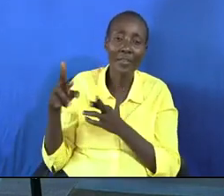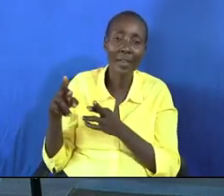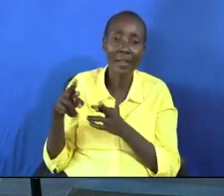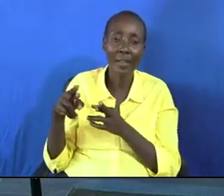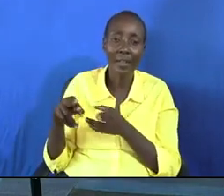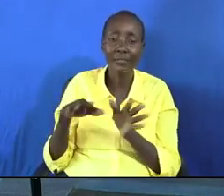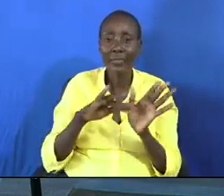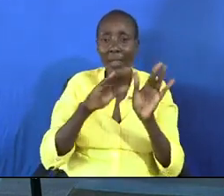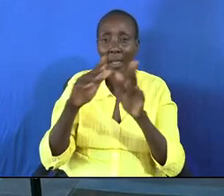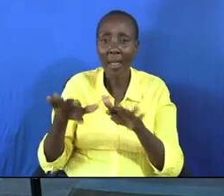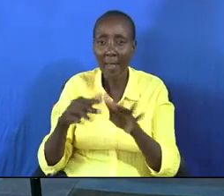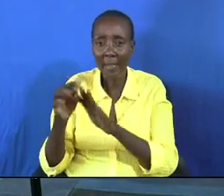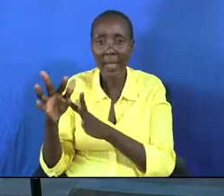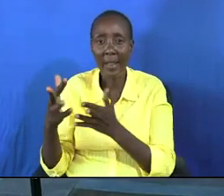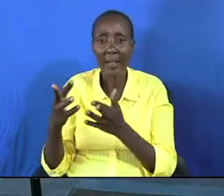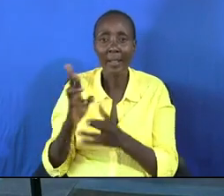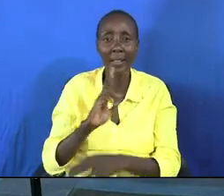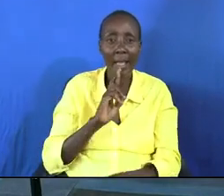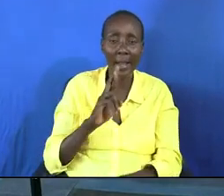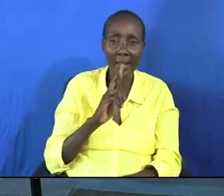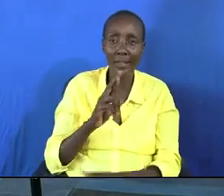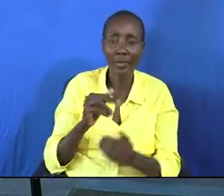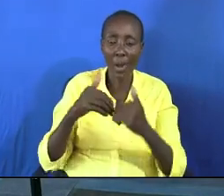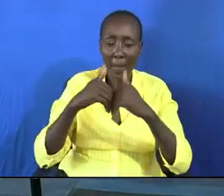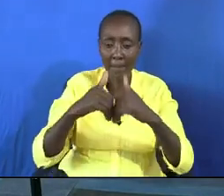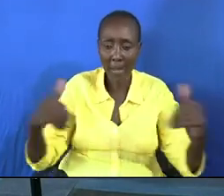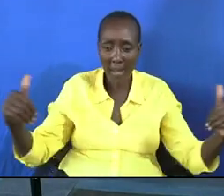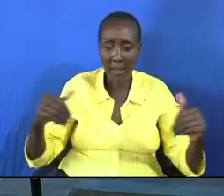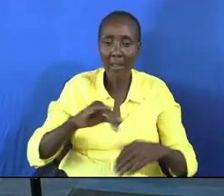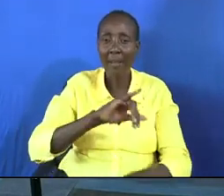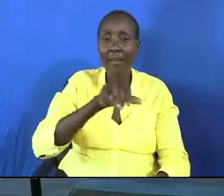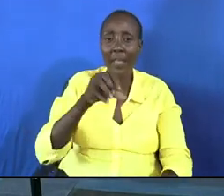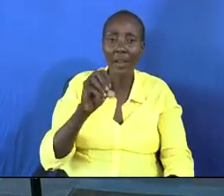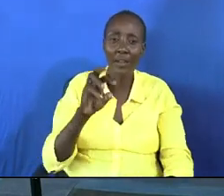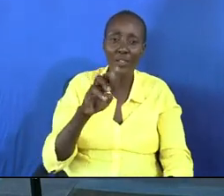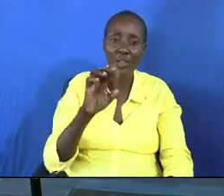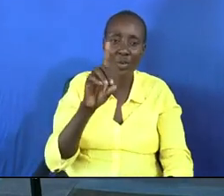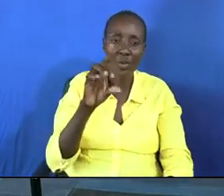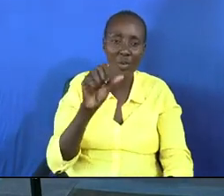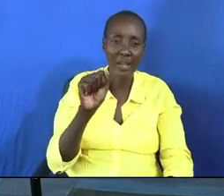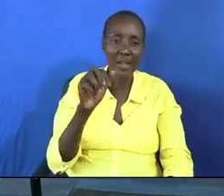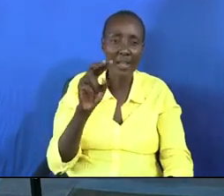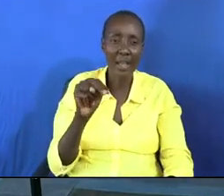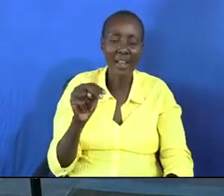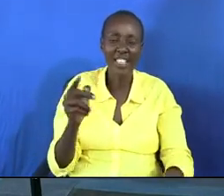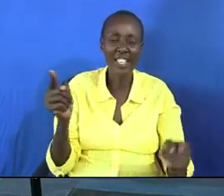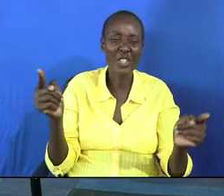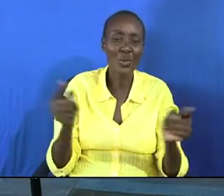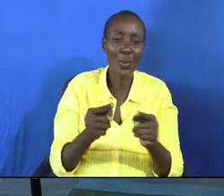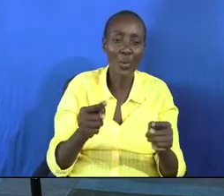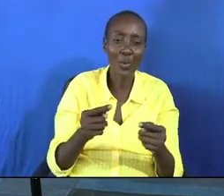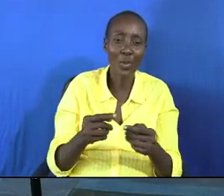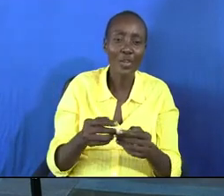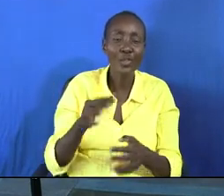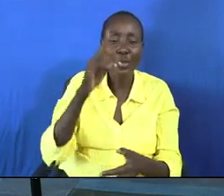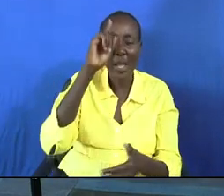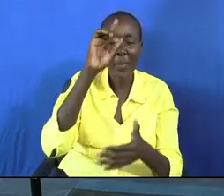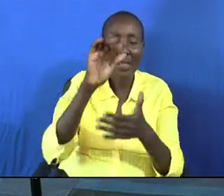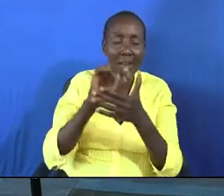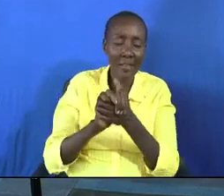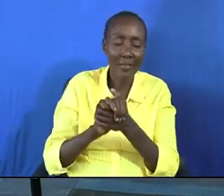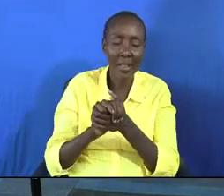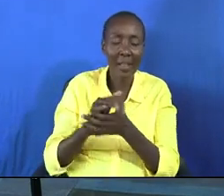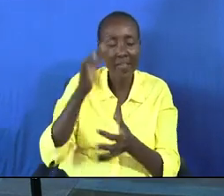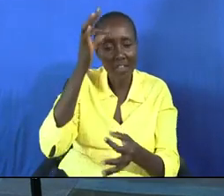which was bigger than the Jordan, had parted, then what was Jordan? And because of that, his faith was